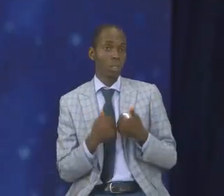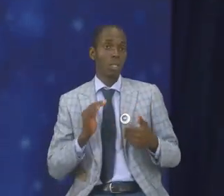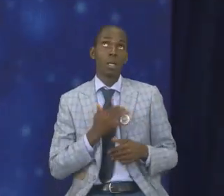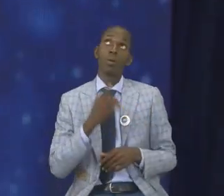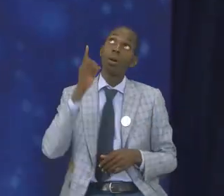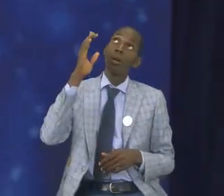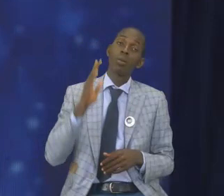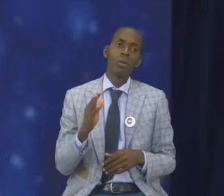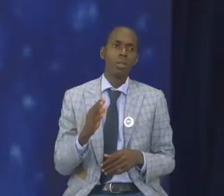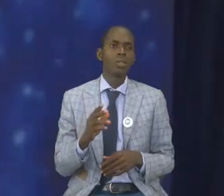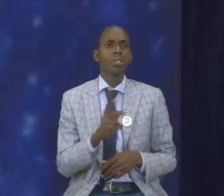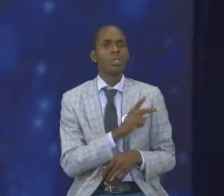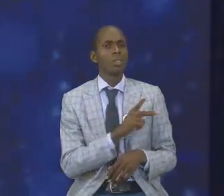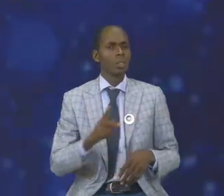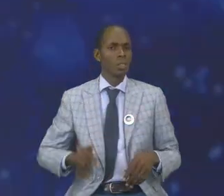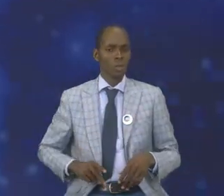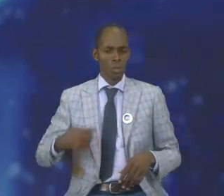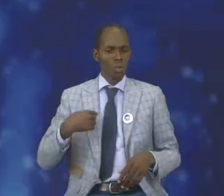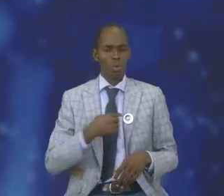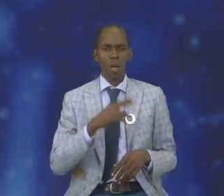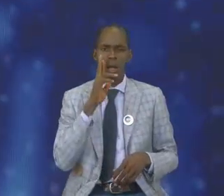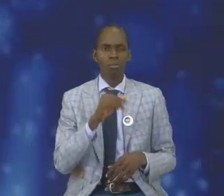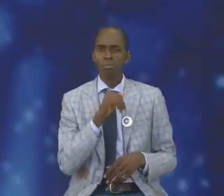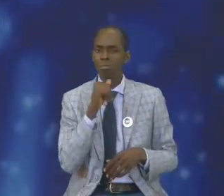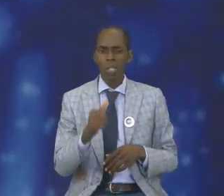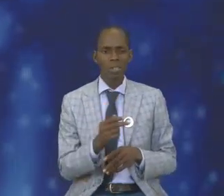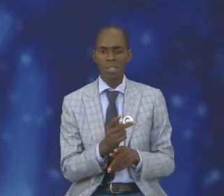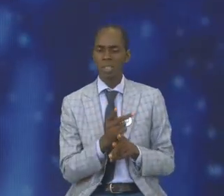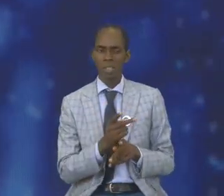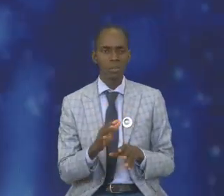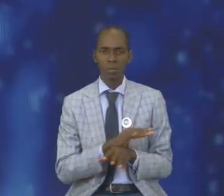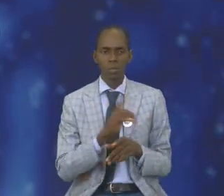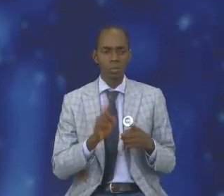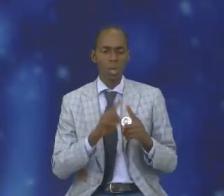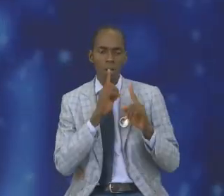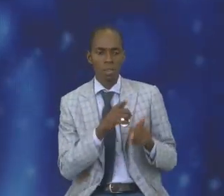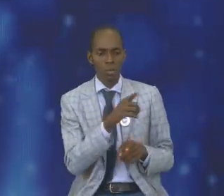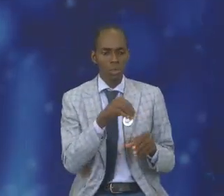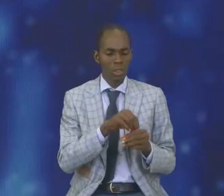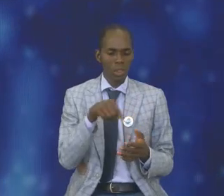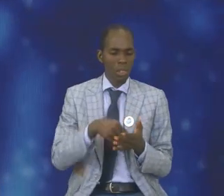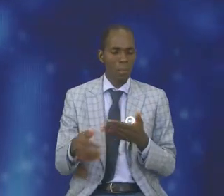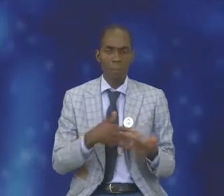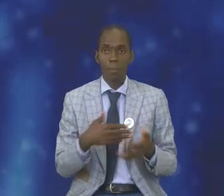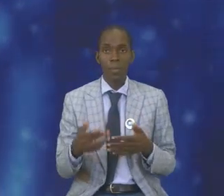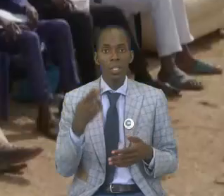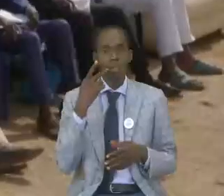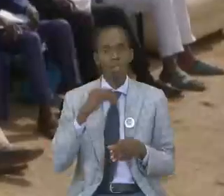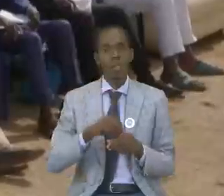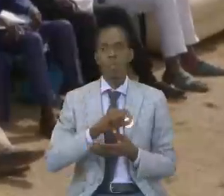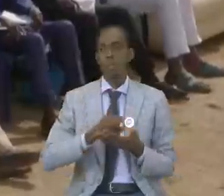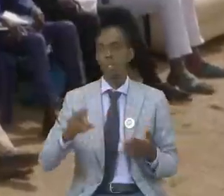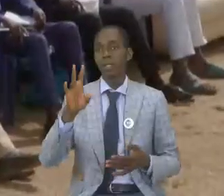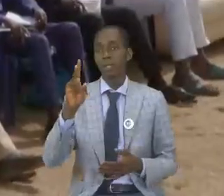said, Nebuchadnezzar, we are not careful to answer thee in this matter. Look at verse 17.